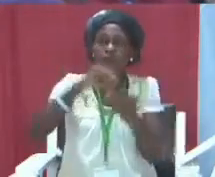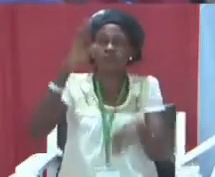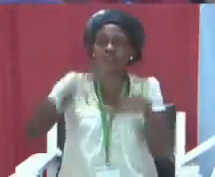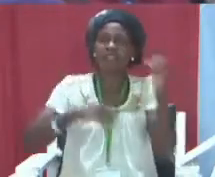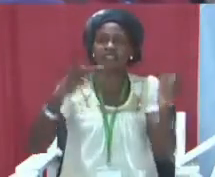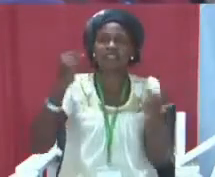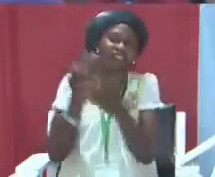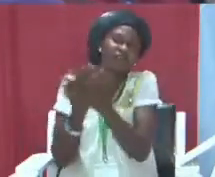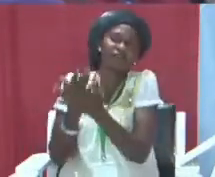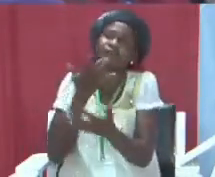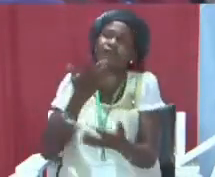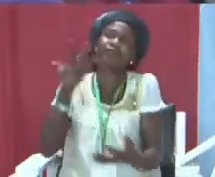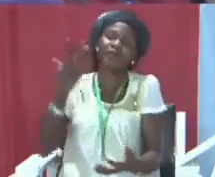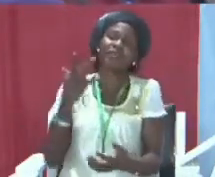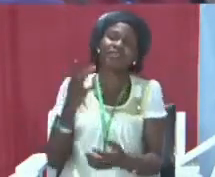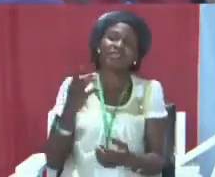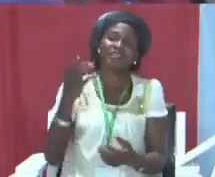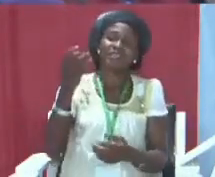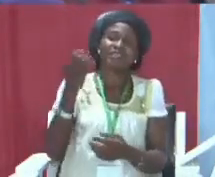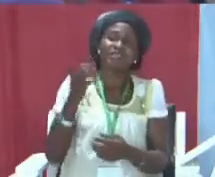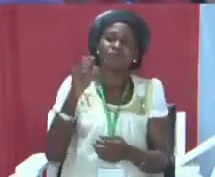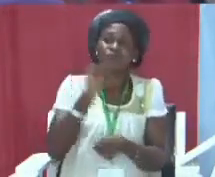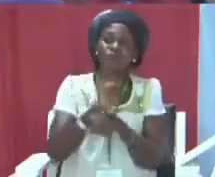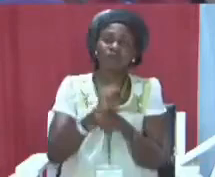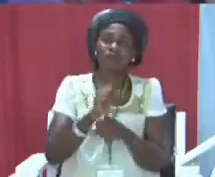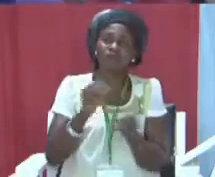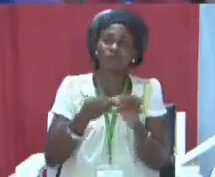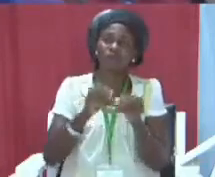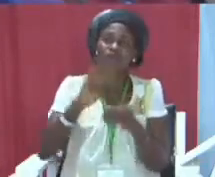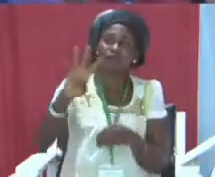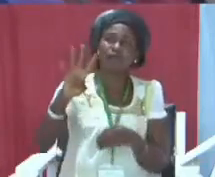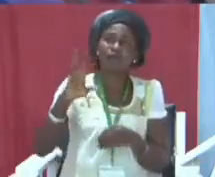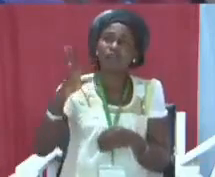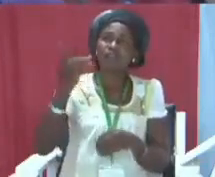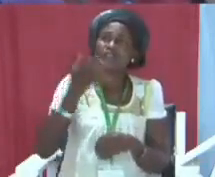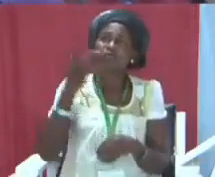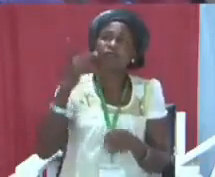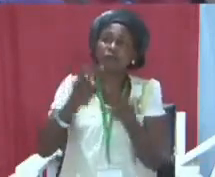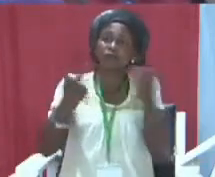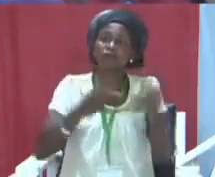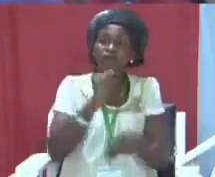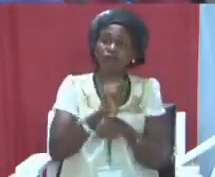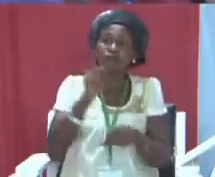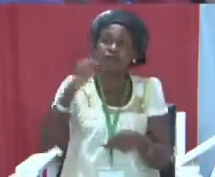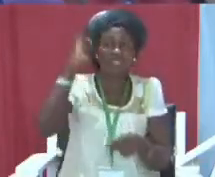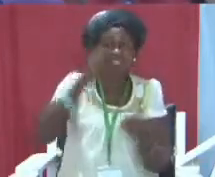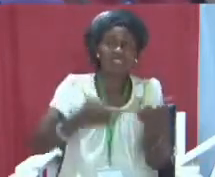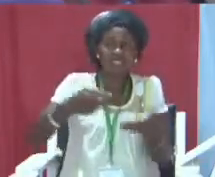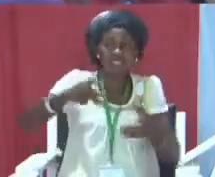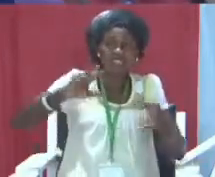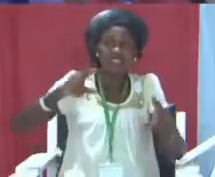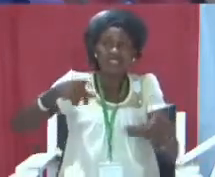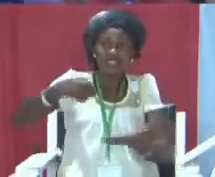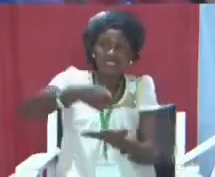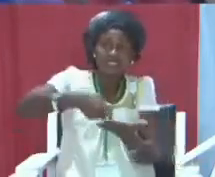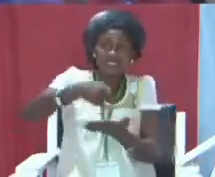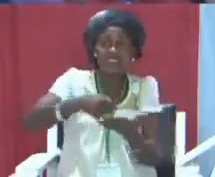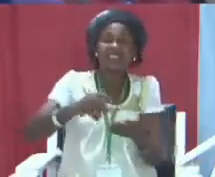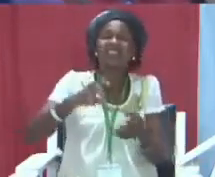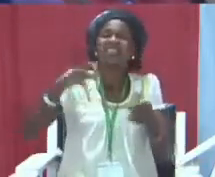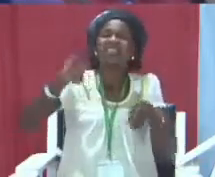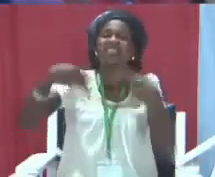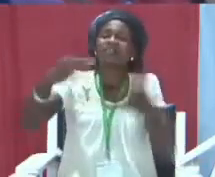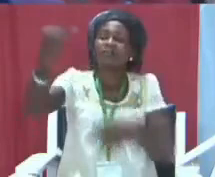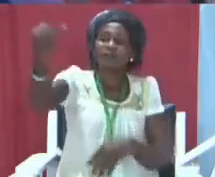the previous place of work. And then 4, the former place of work where he resigned sent him an